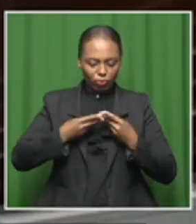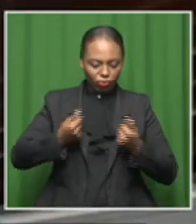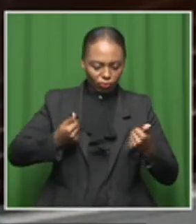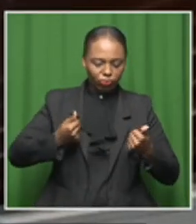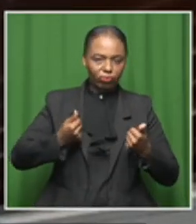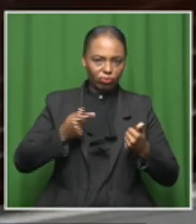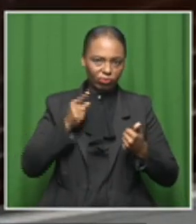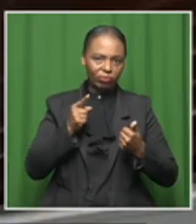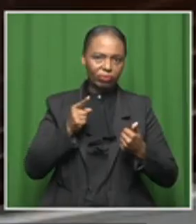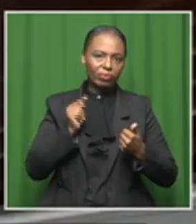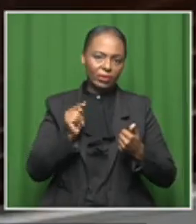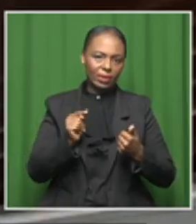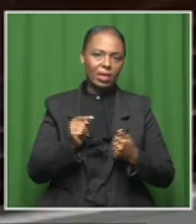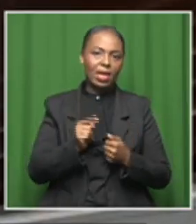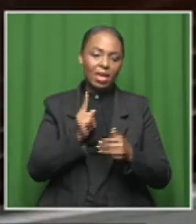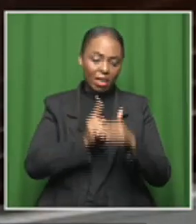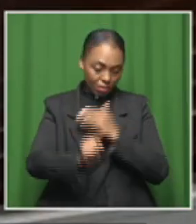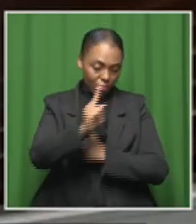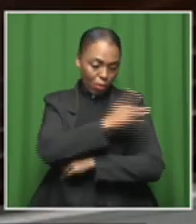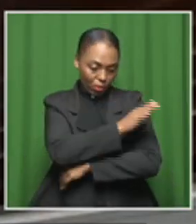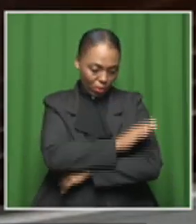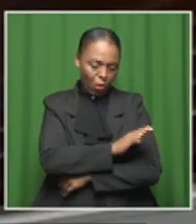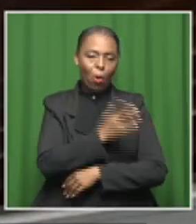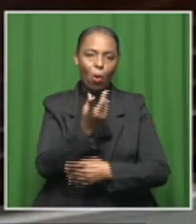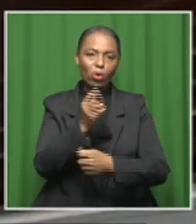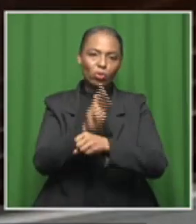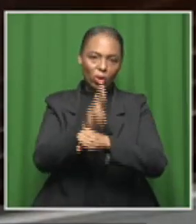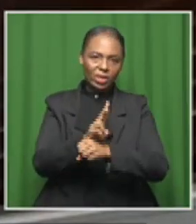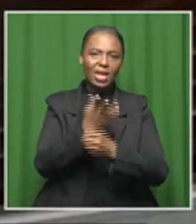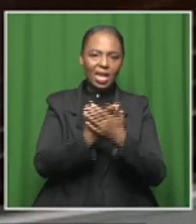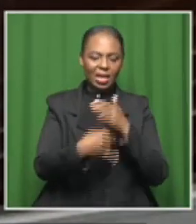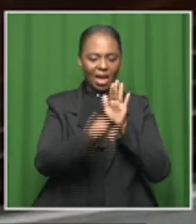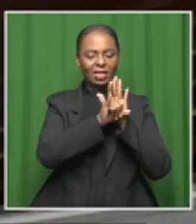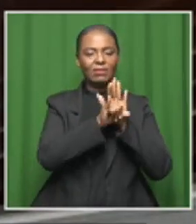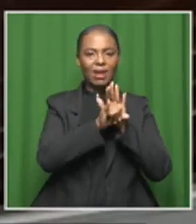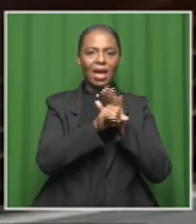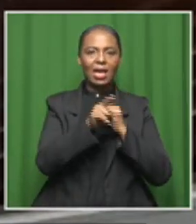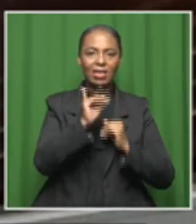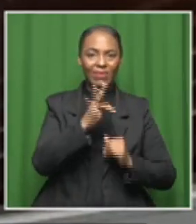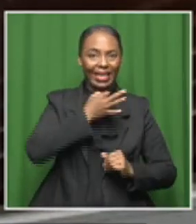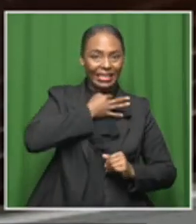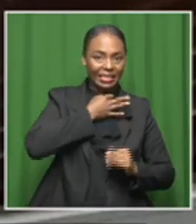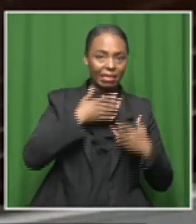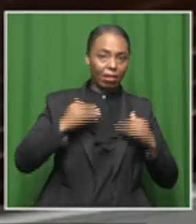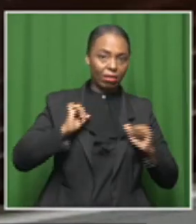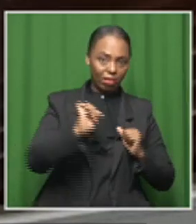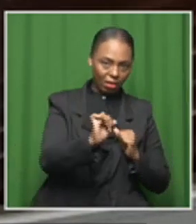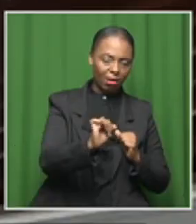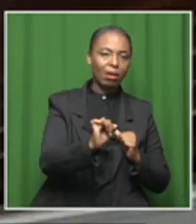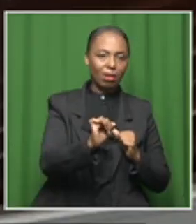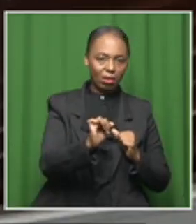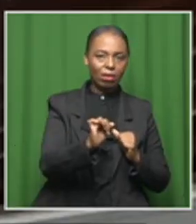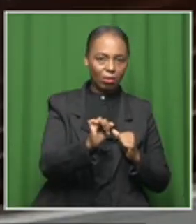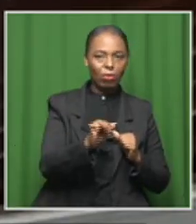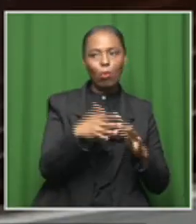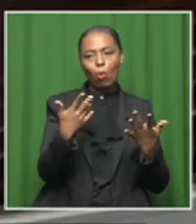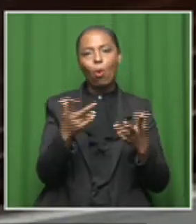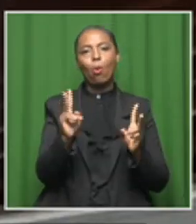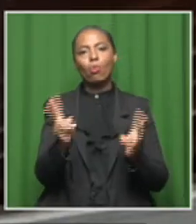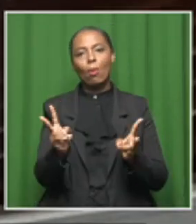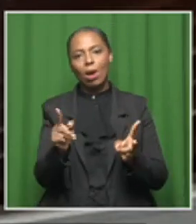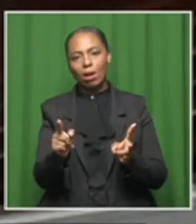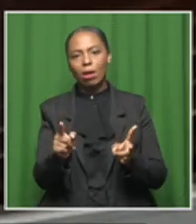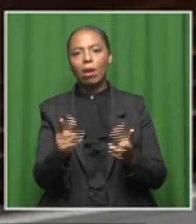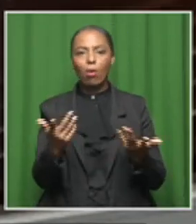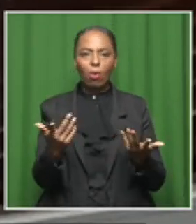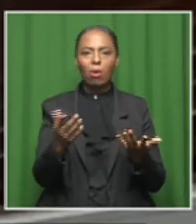clinician, to a nurse in a clinic, will also help to identify those that are at risk and where it isn't simply a respiratory infection,